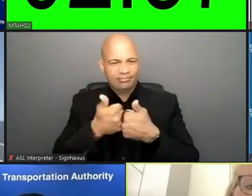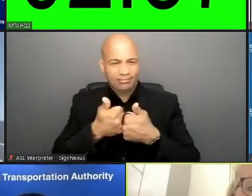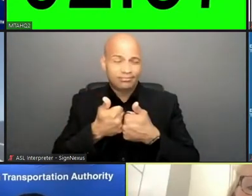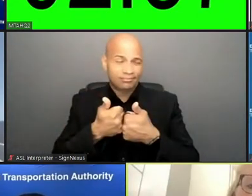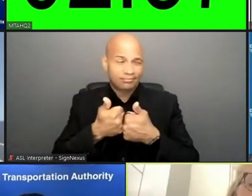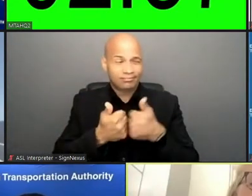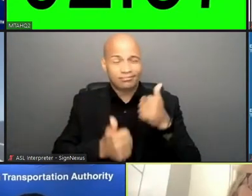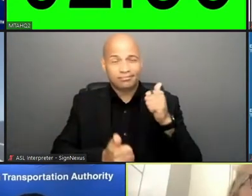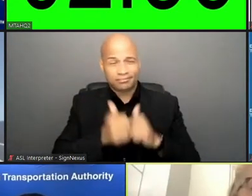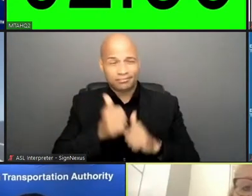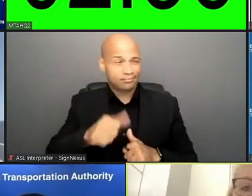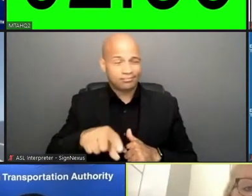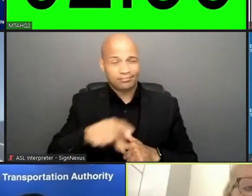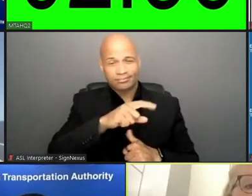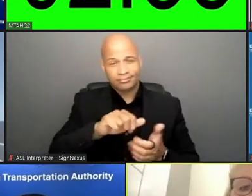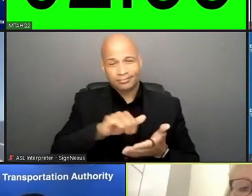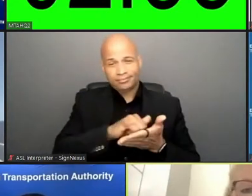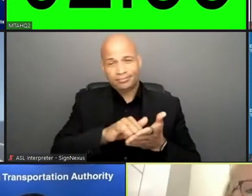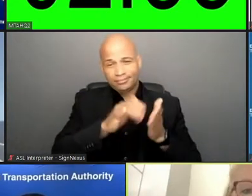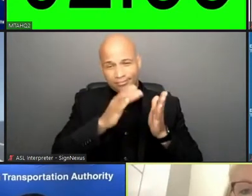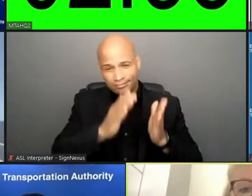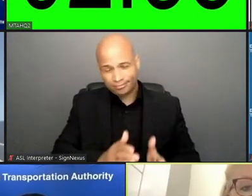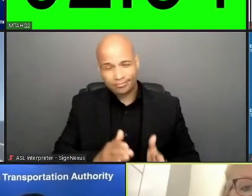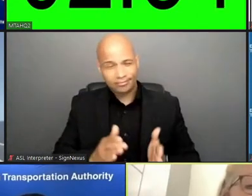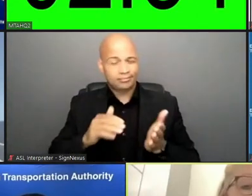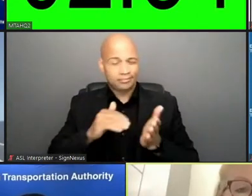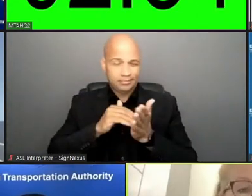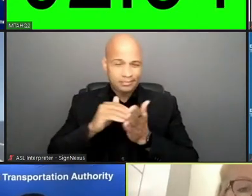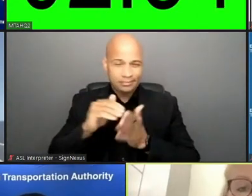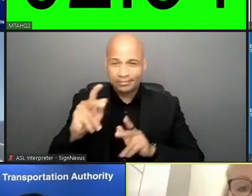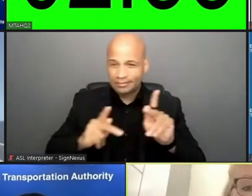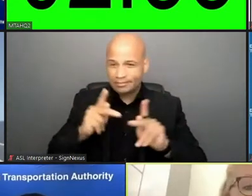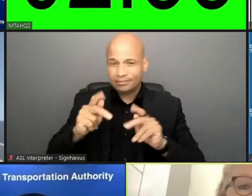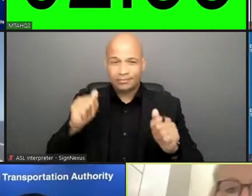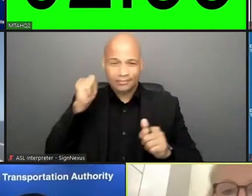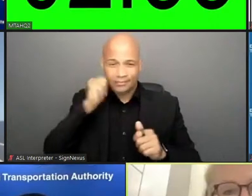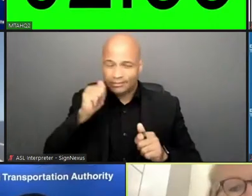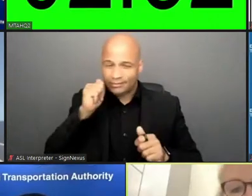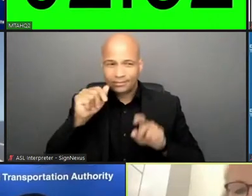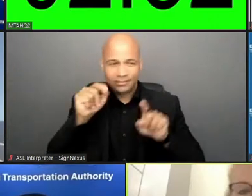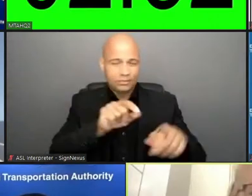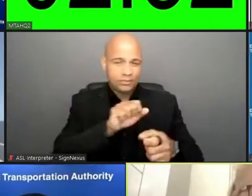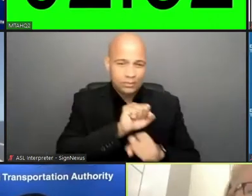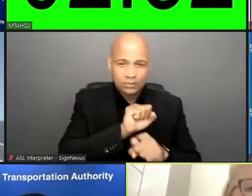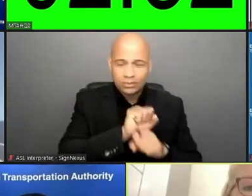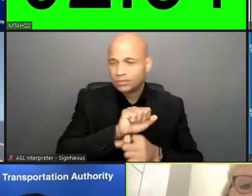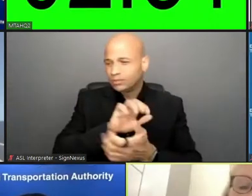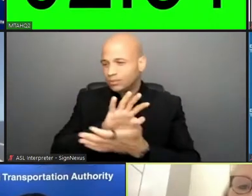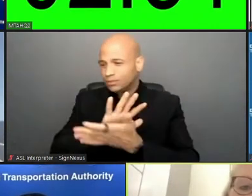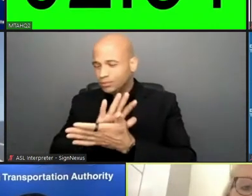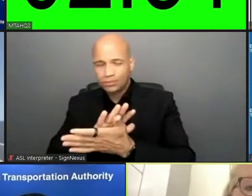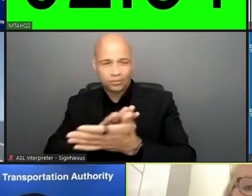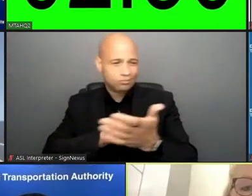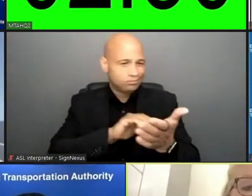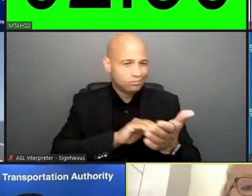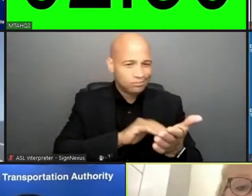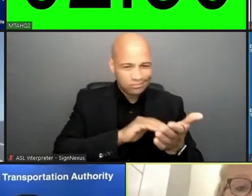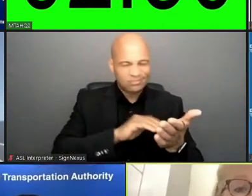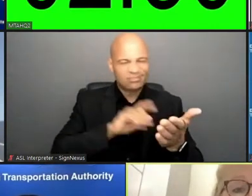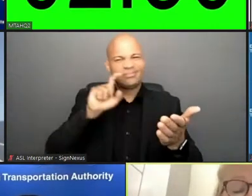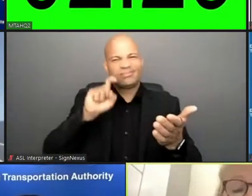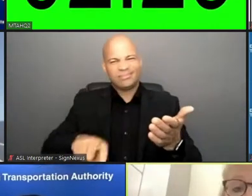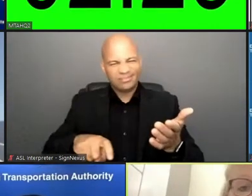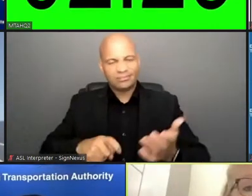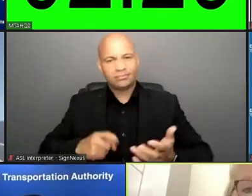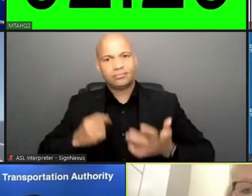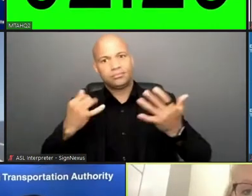millions of people every day from every Borough trying to get to work or school or the doctor have to deal with waiting